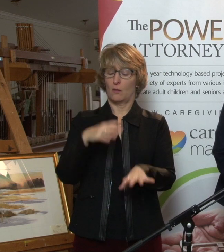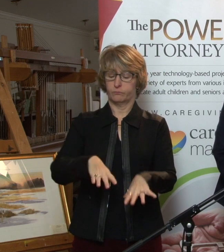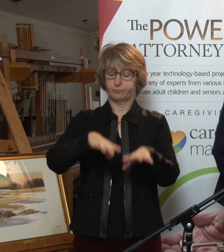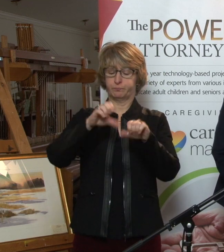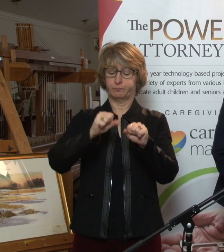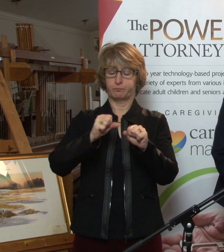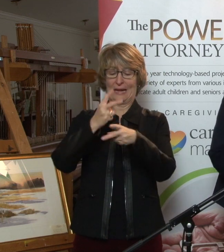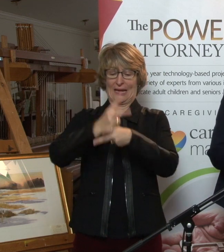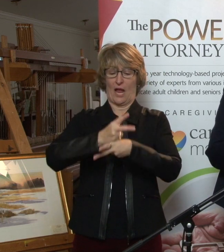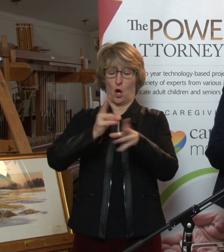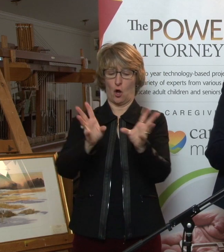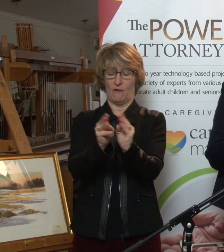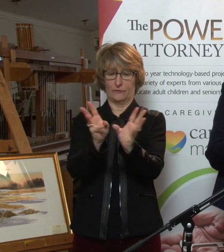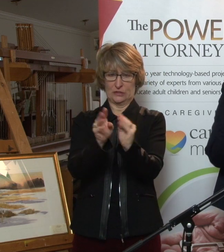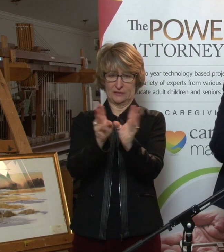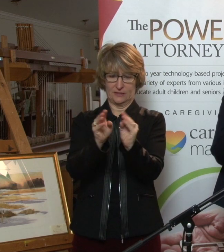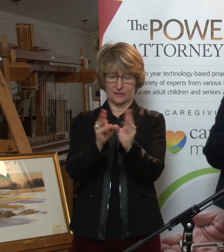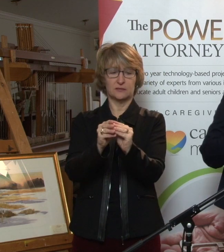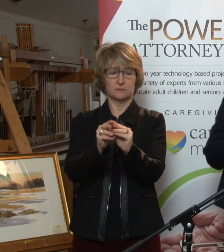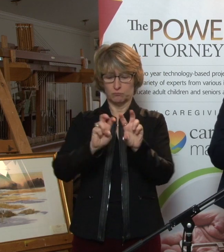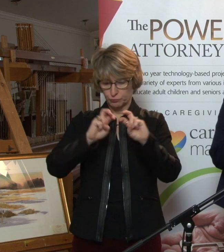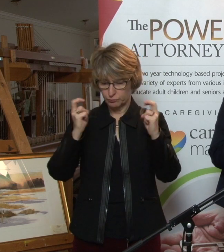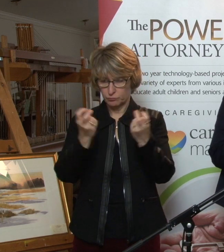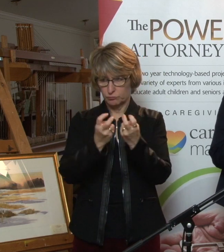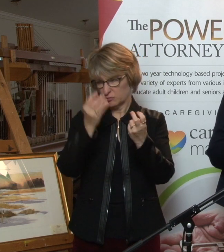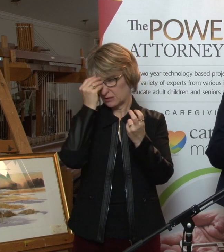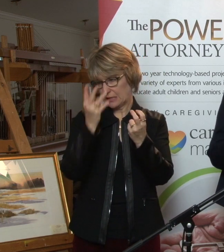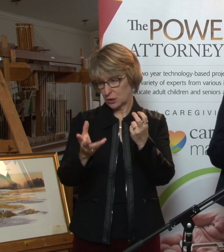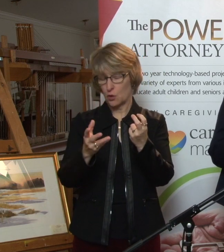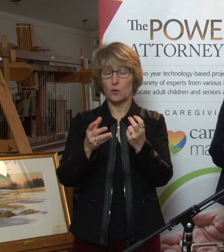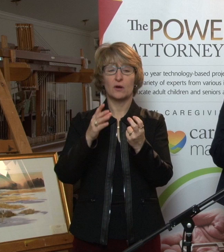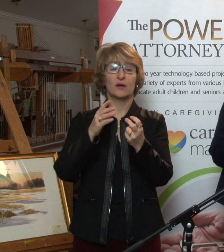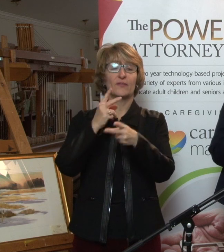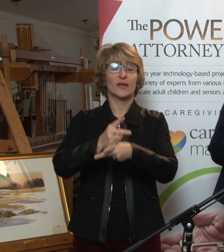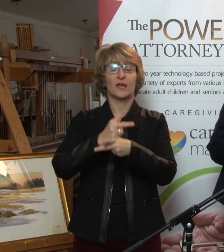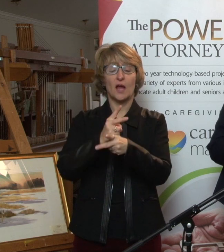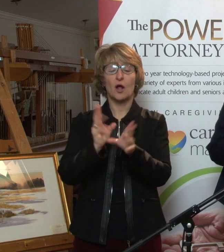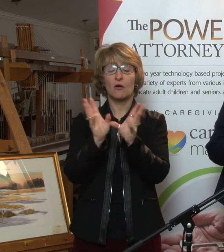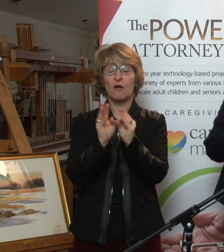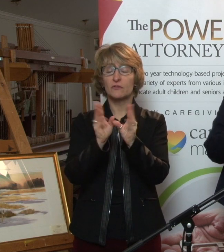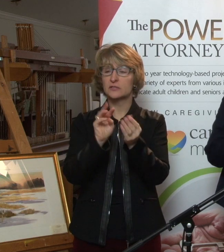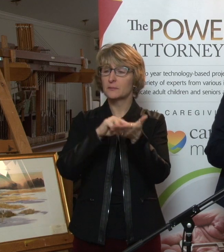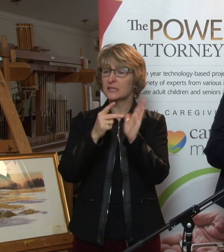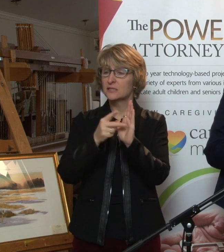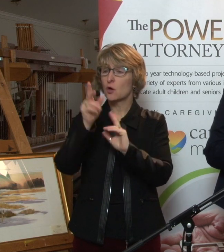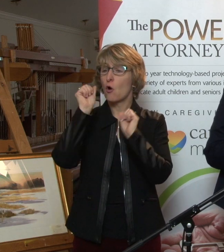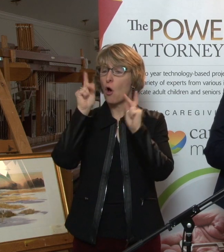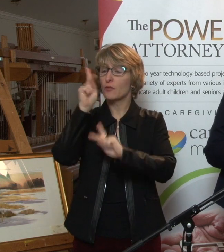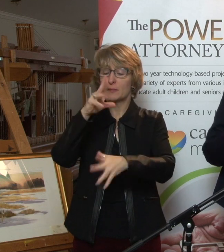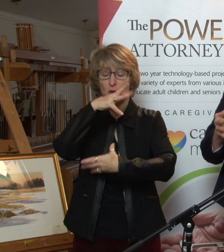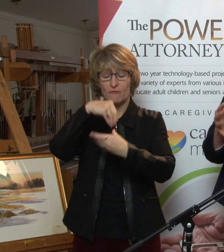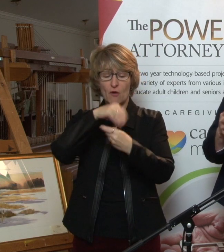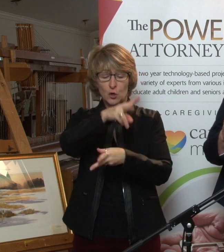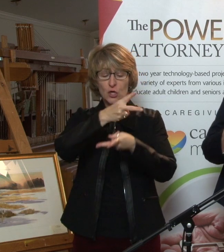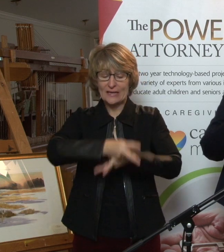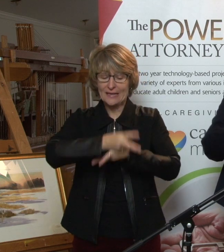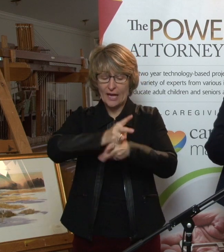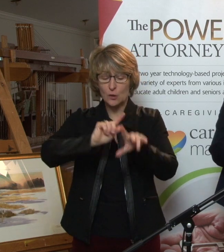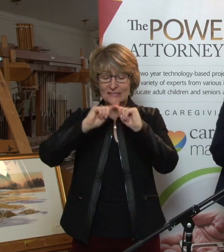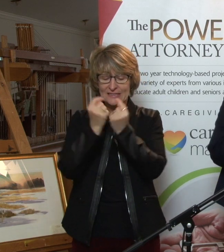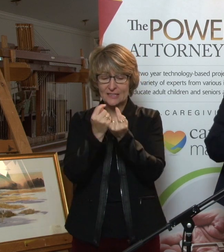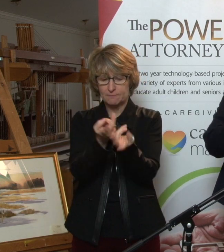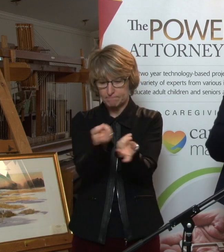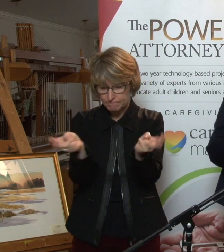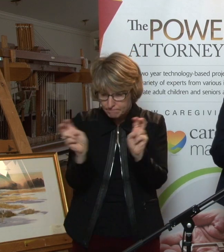was called. And a care conference, just so everyone knows, is when all the people in the caring team get together and